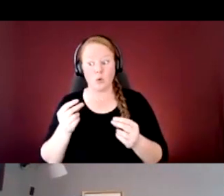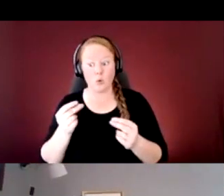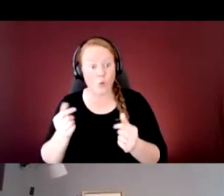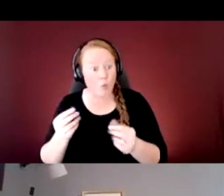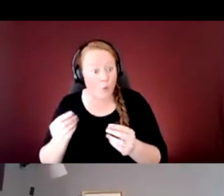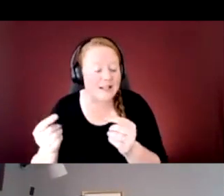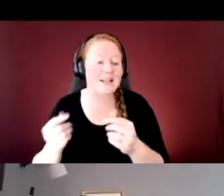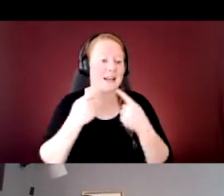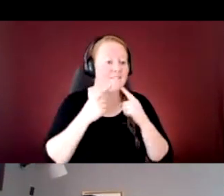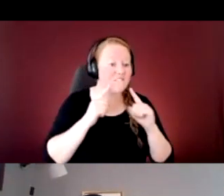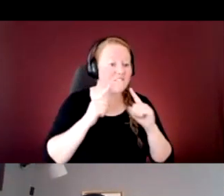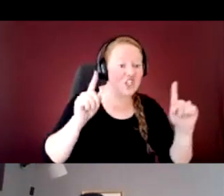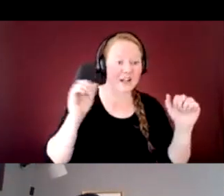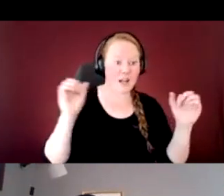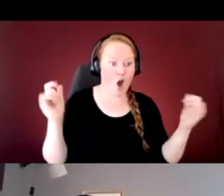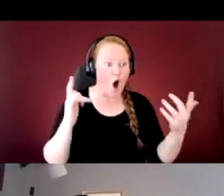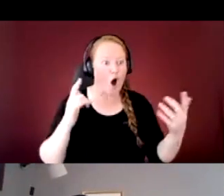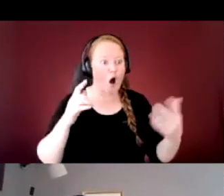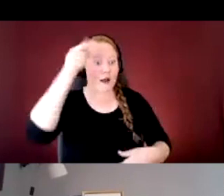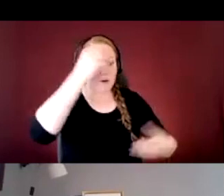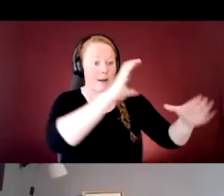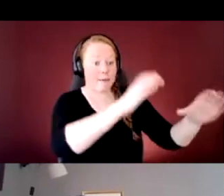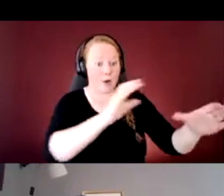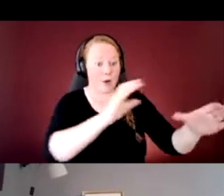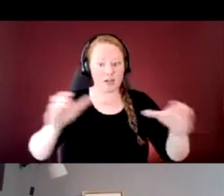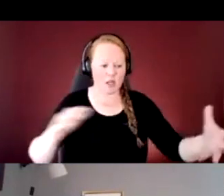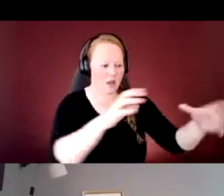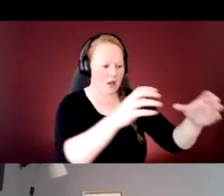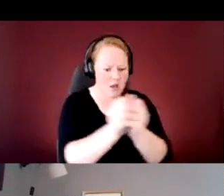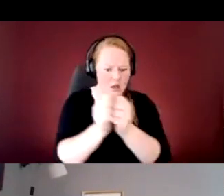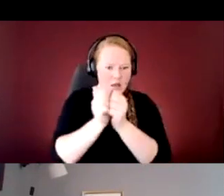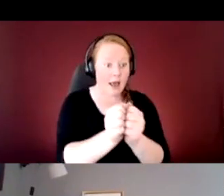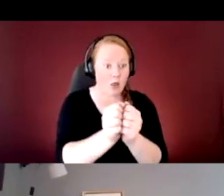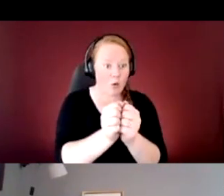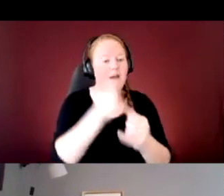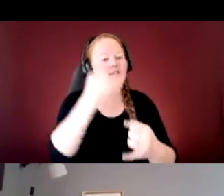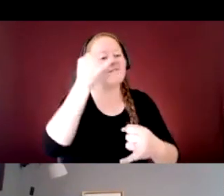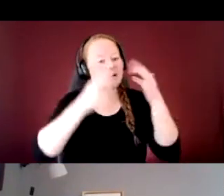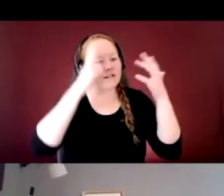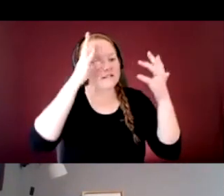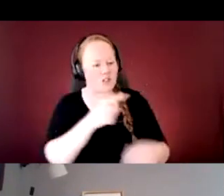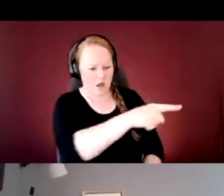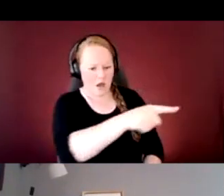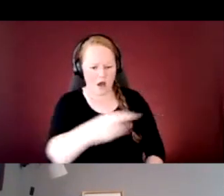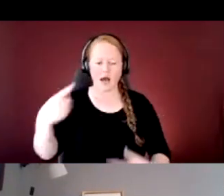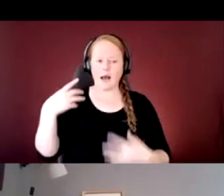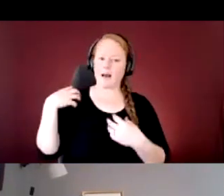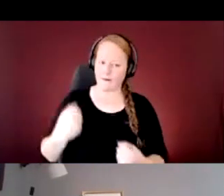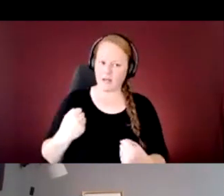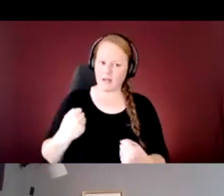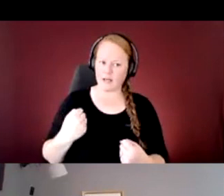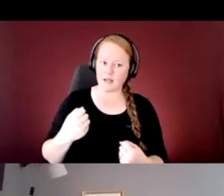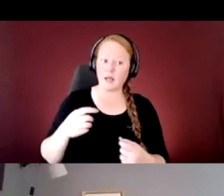all branches can come together and get final decisions that they are confident are supported by the citizens to get